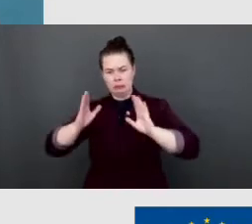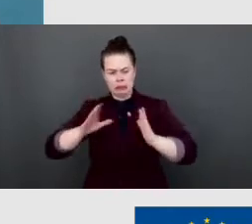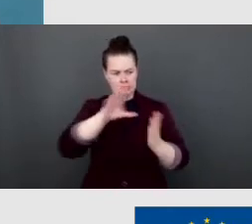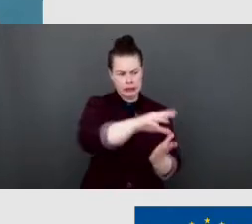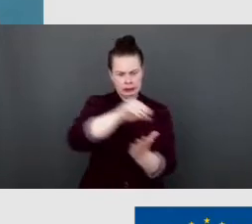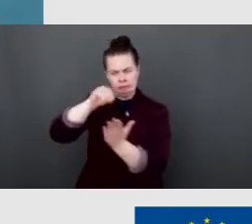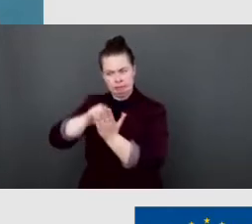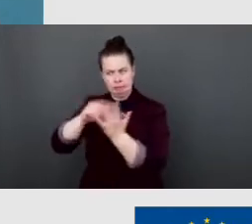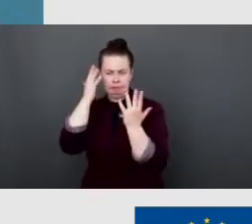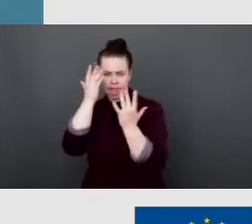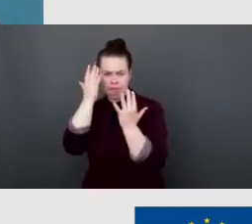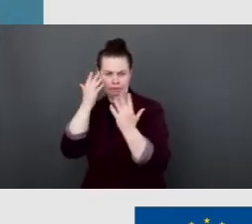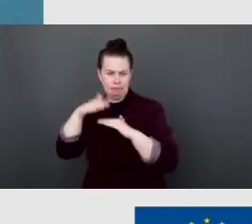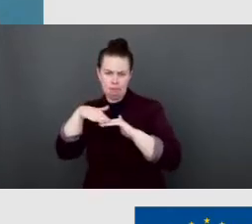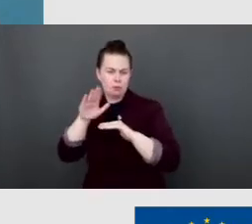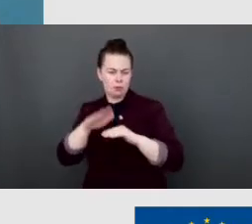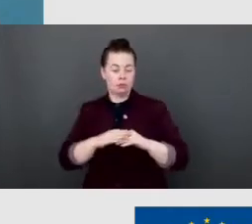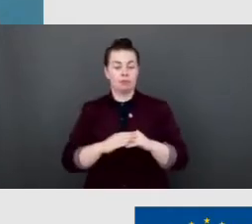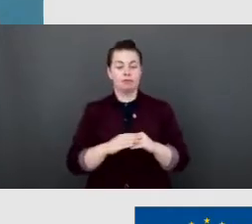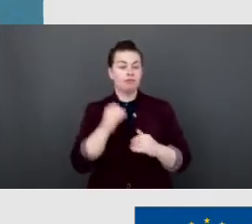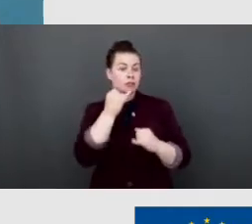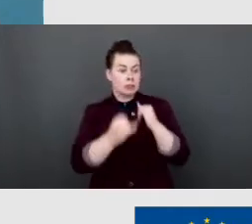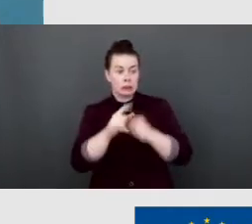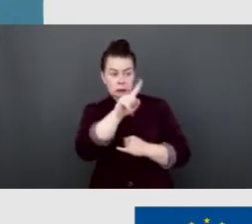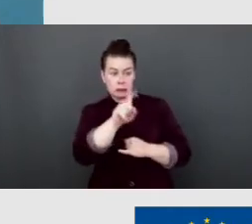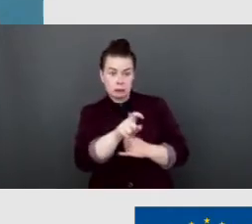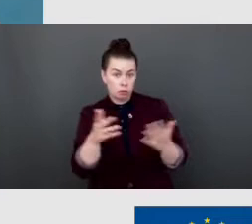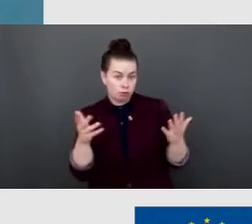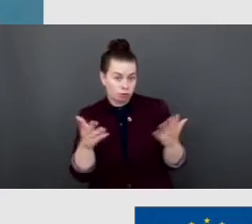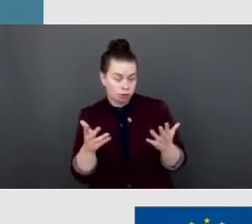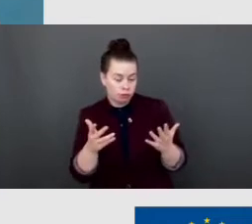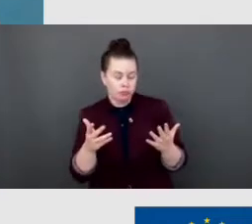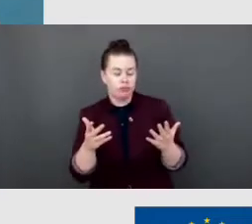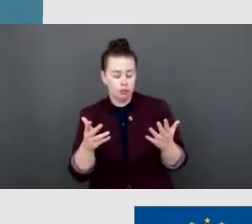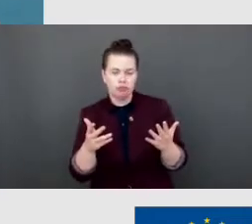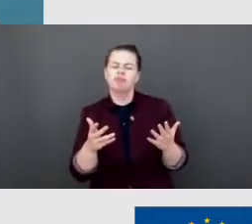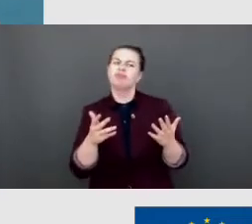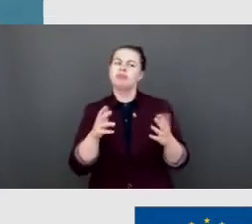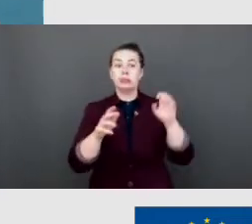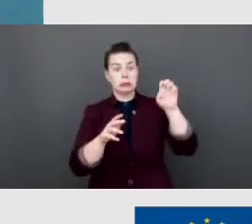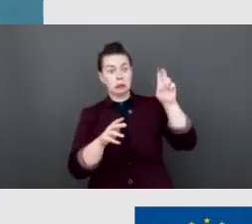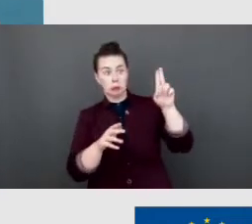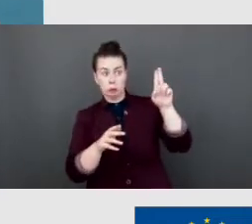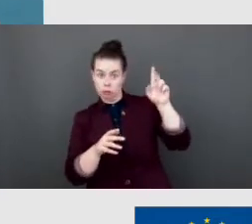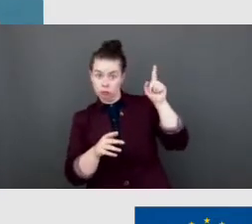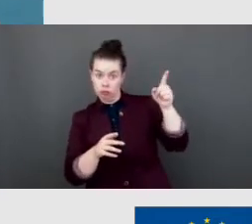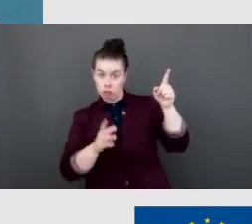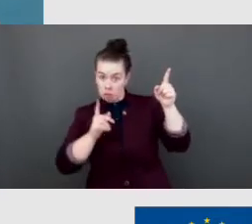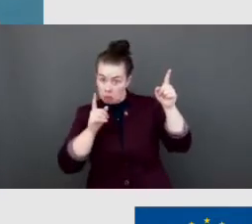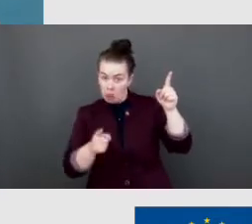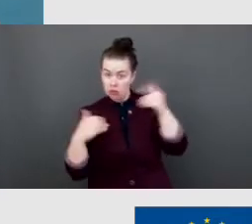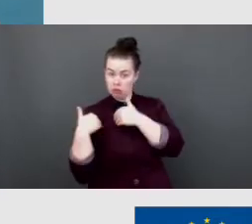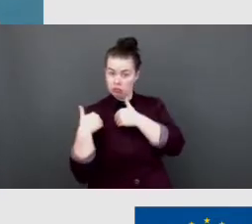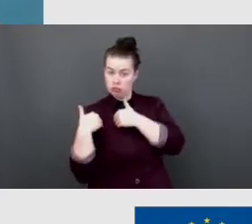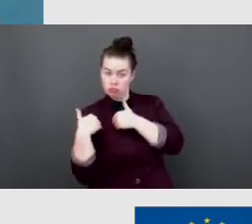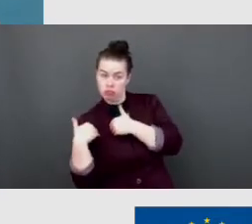project. As the final question of this interview, I would like you to elaborate on this. Should the EU play a role